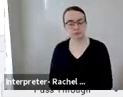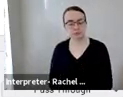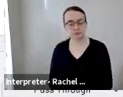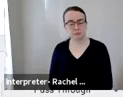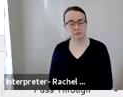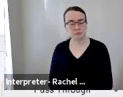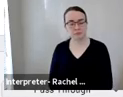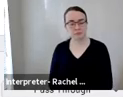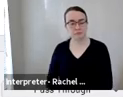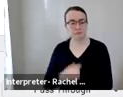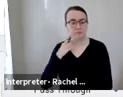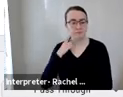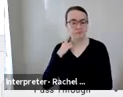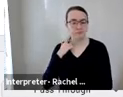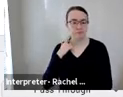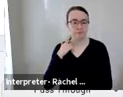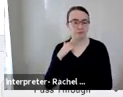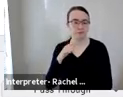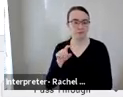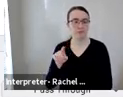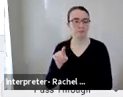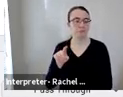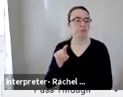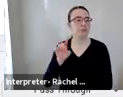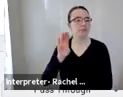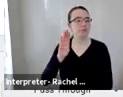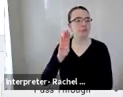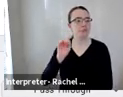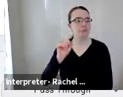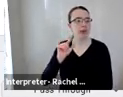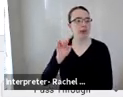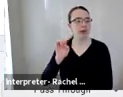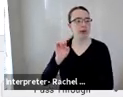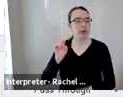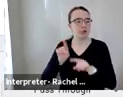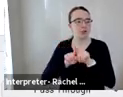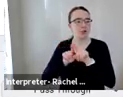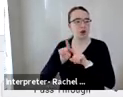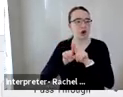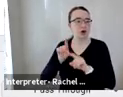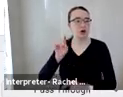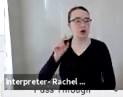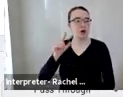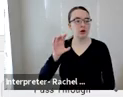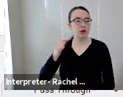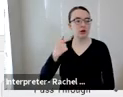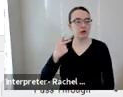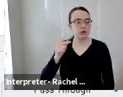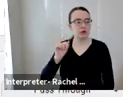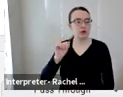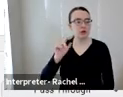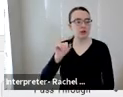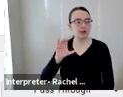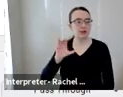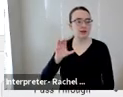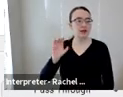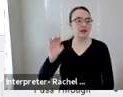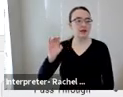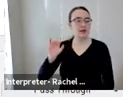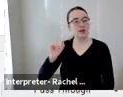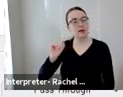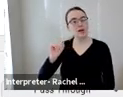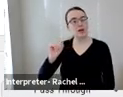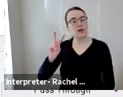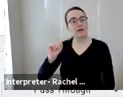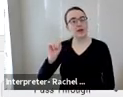It's a Battlestar Galactica Viper. I participate sometimes in a Facebook sketch group